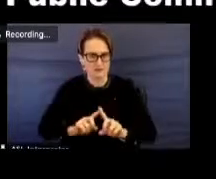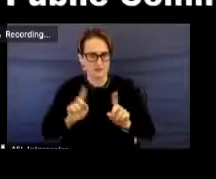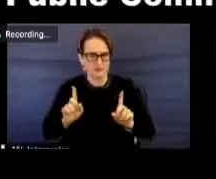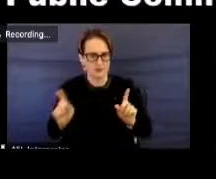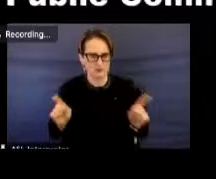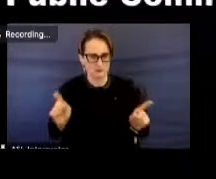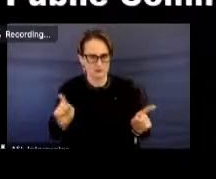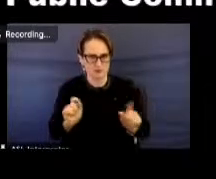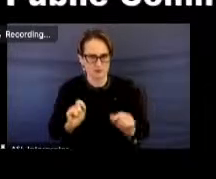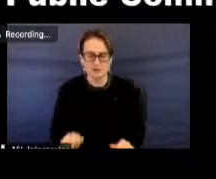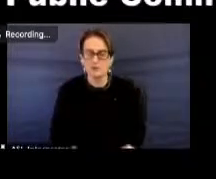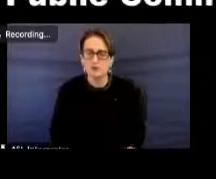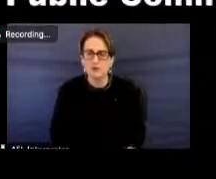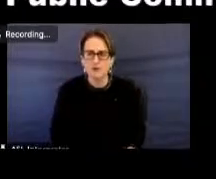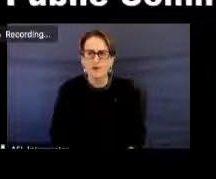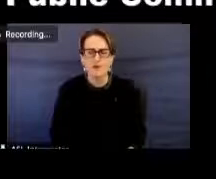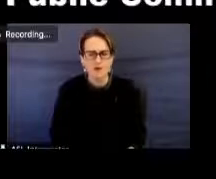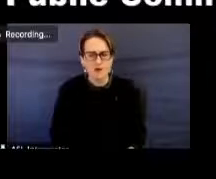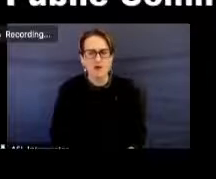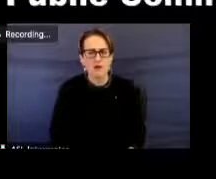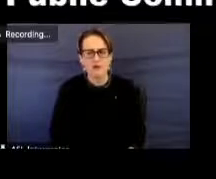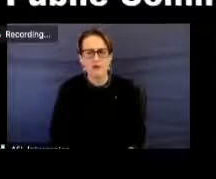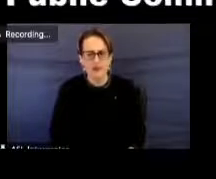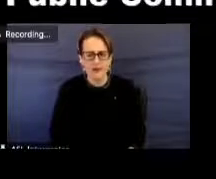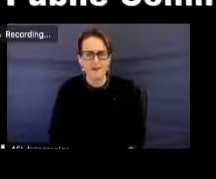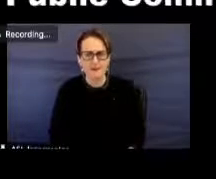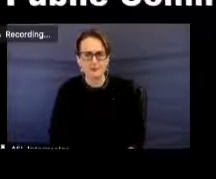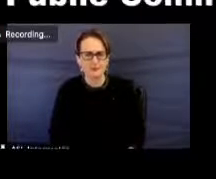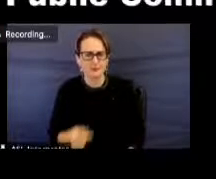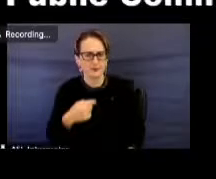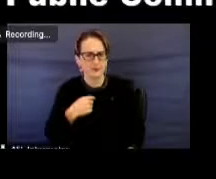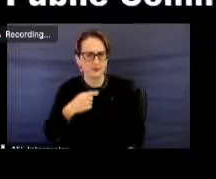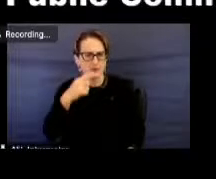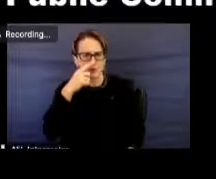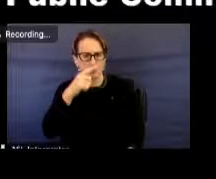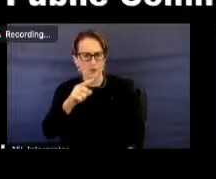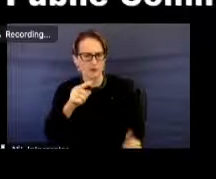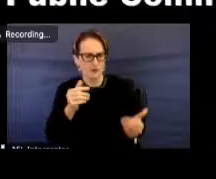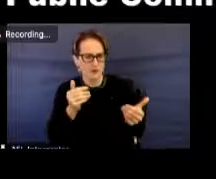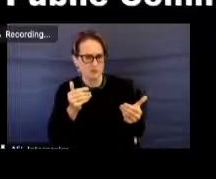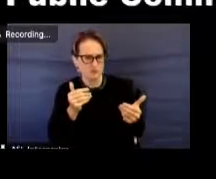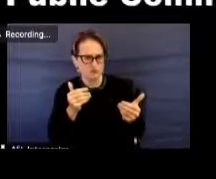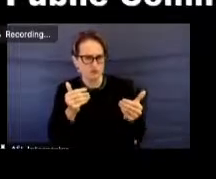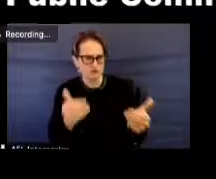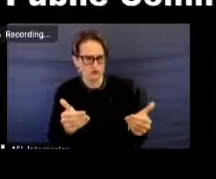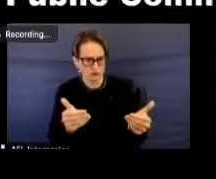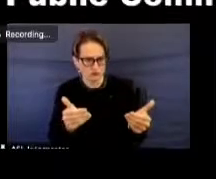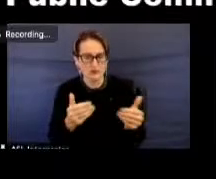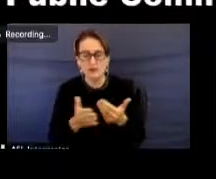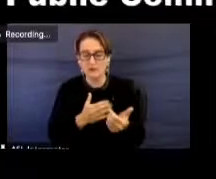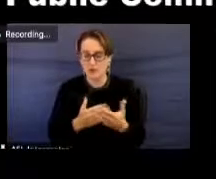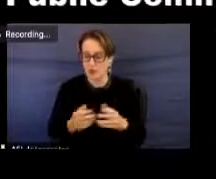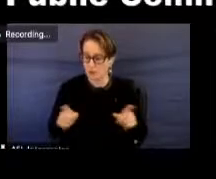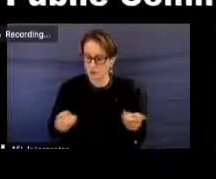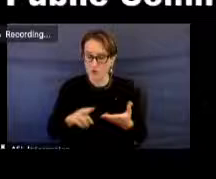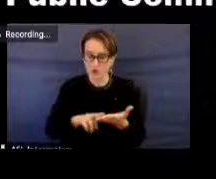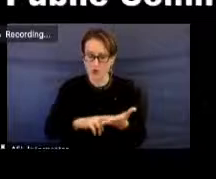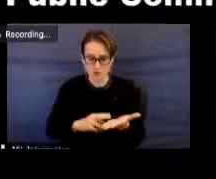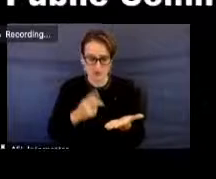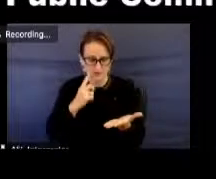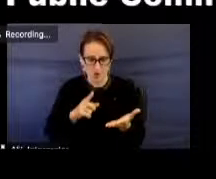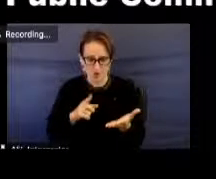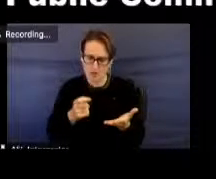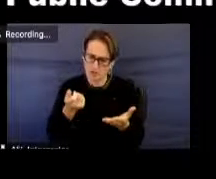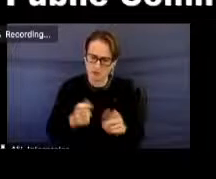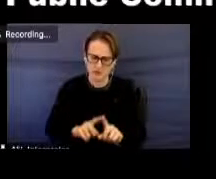And in that sense, I mean, I would be happy to move forward despite those variations in the two contracts. In the